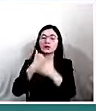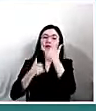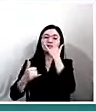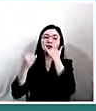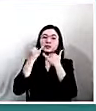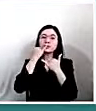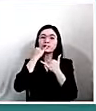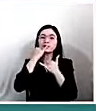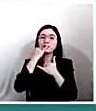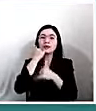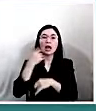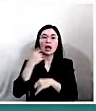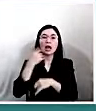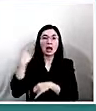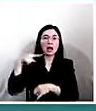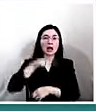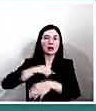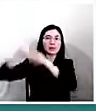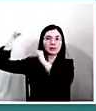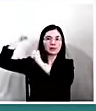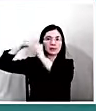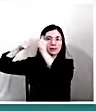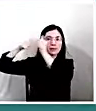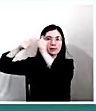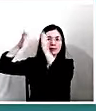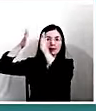Our fathers in